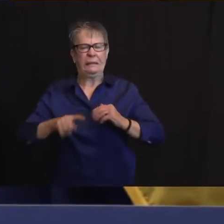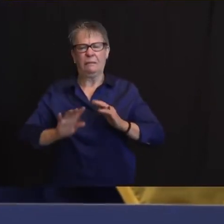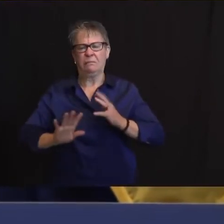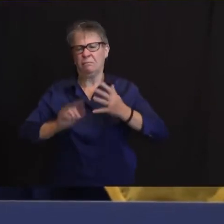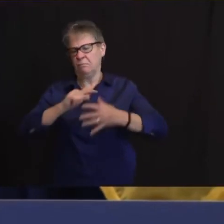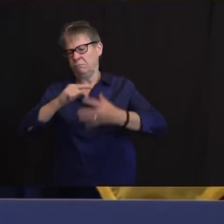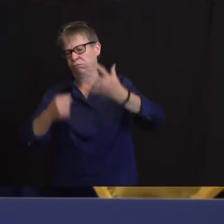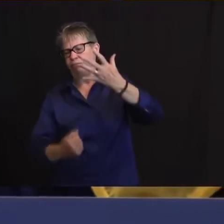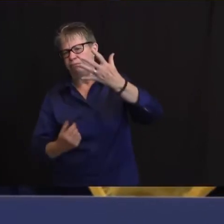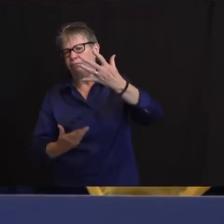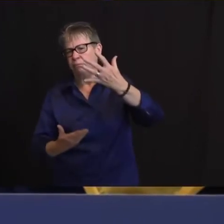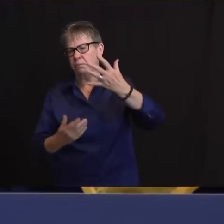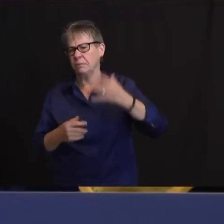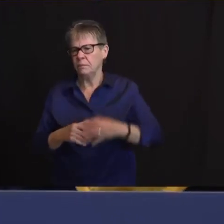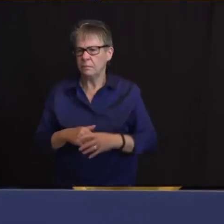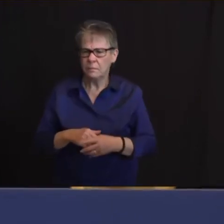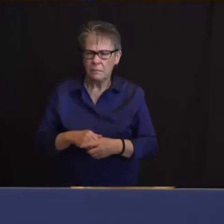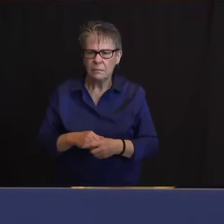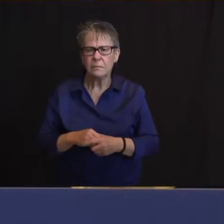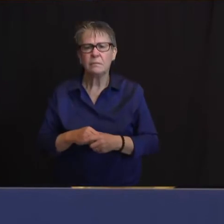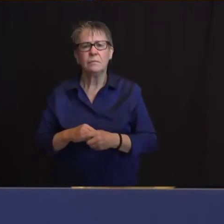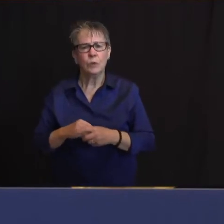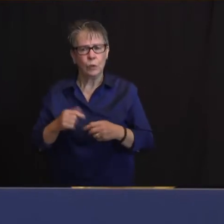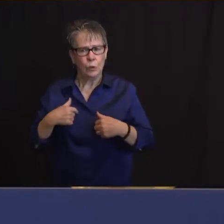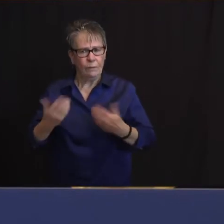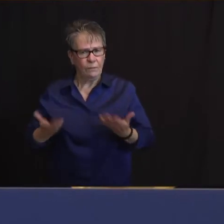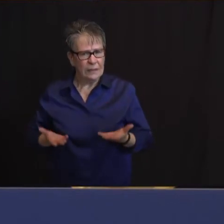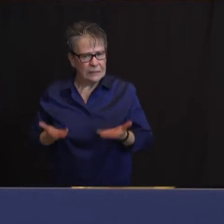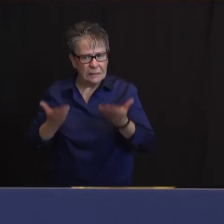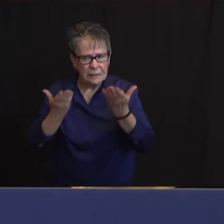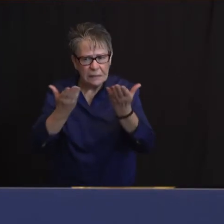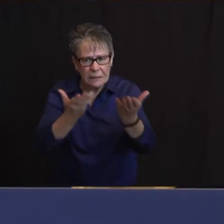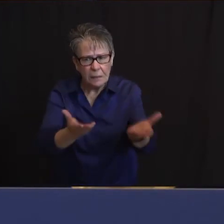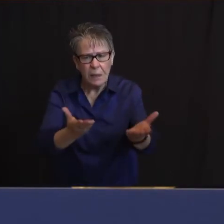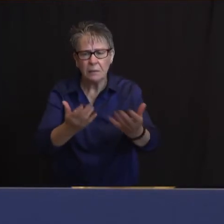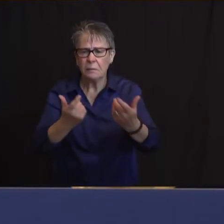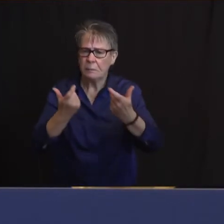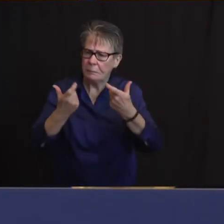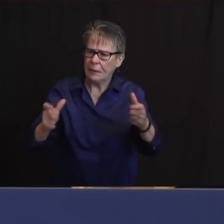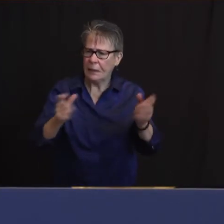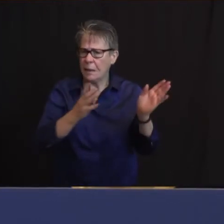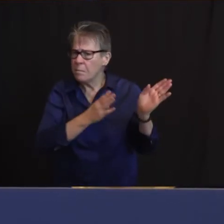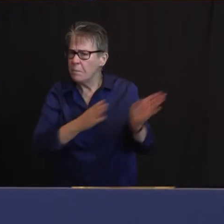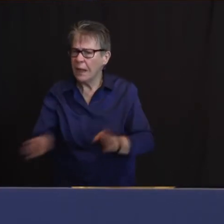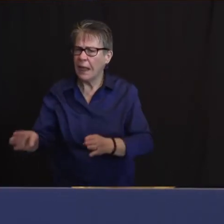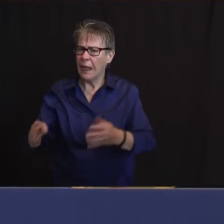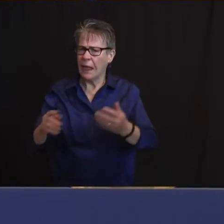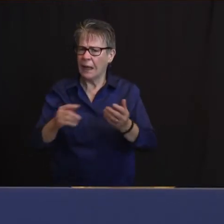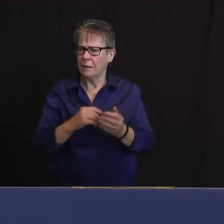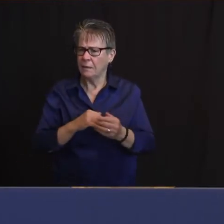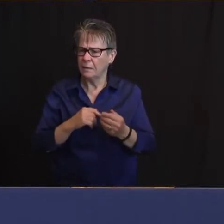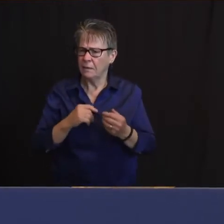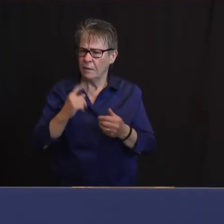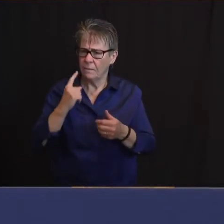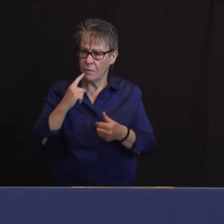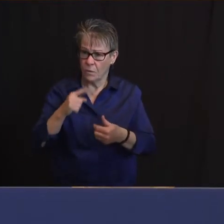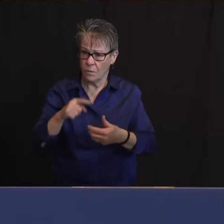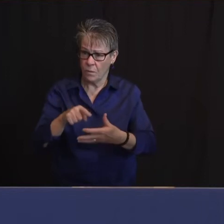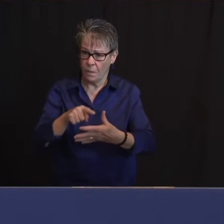We submitted a much bigger, broader plan in terms of the definition of the 1A long-term